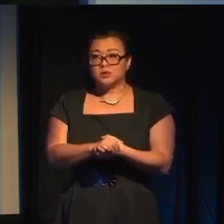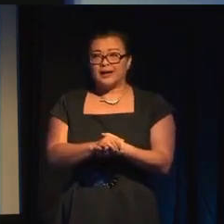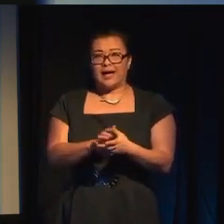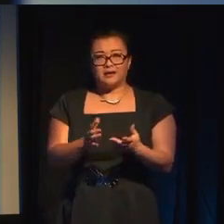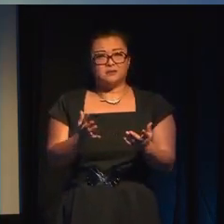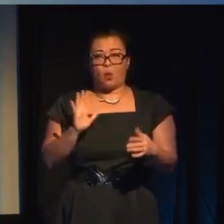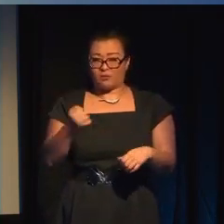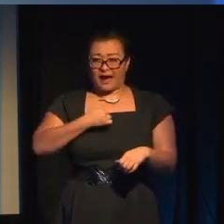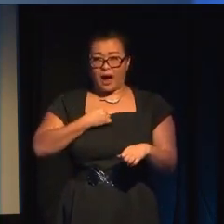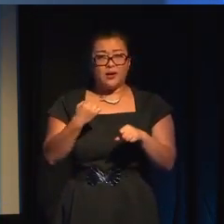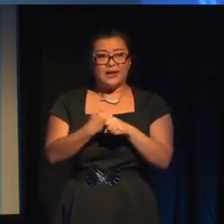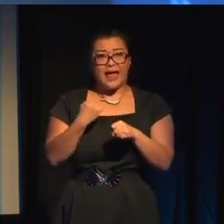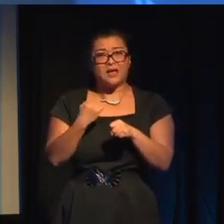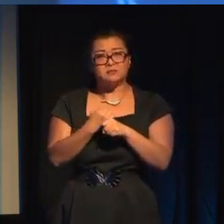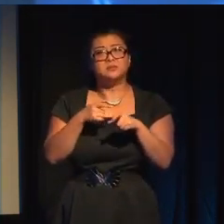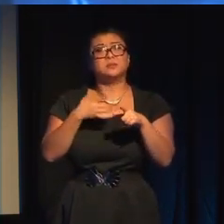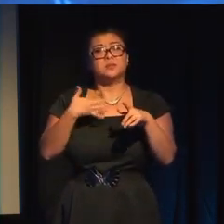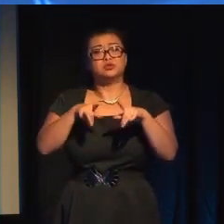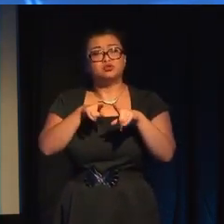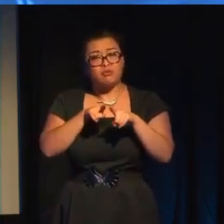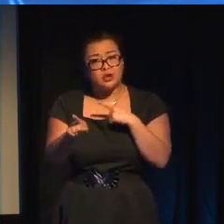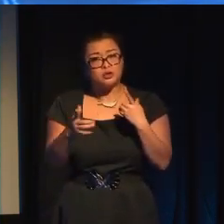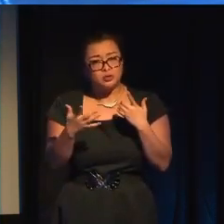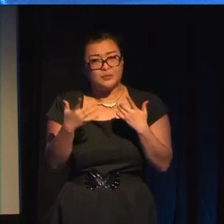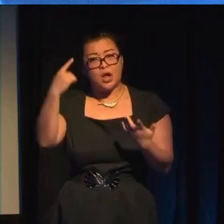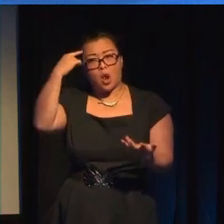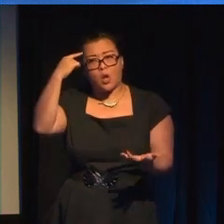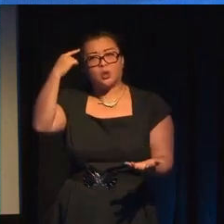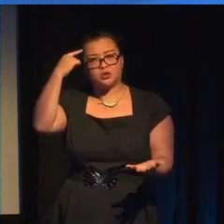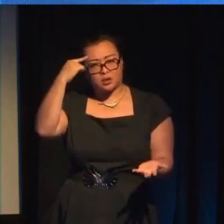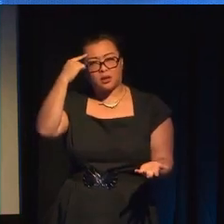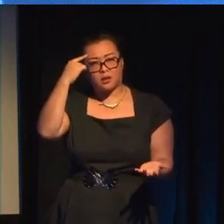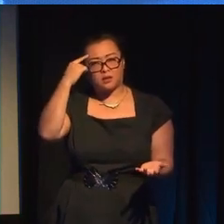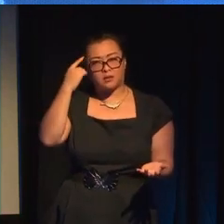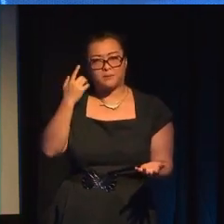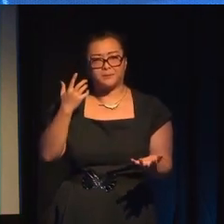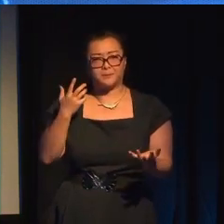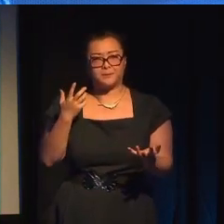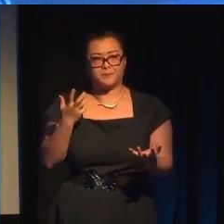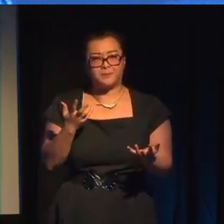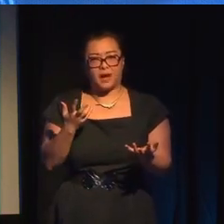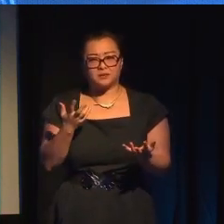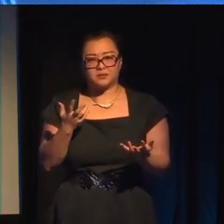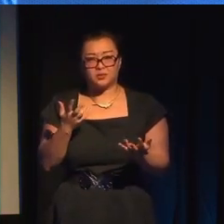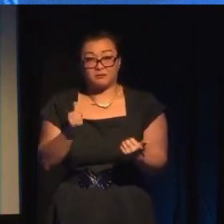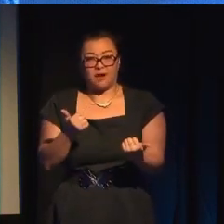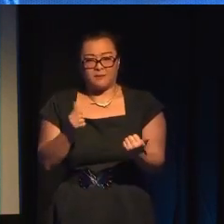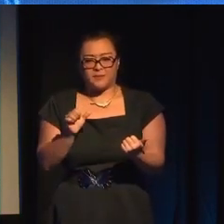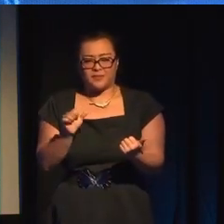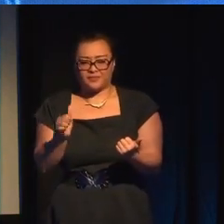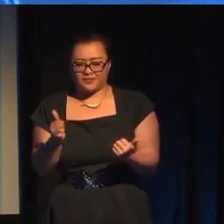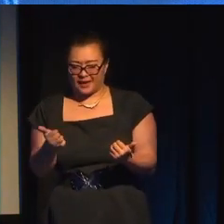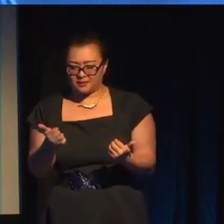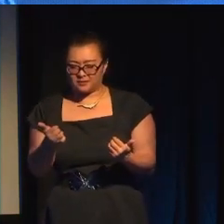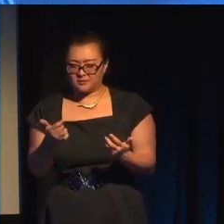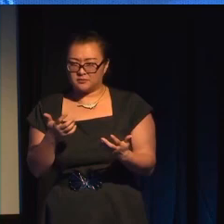have always tried to be very logical, which is fine, except that it's then really hard to write puzzles that